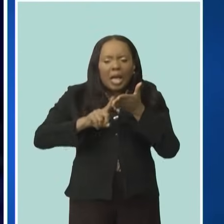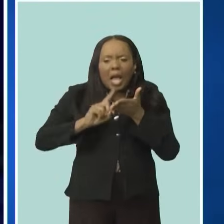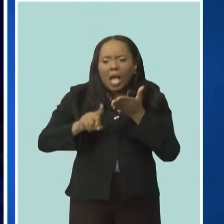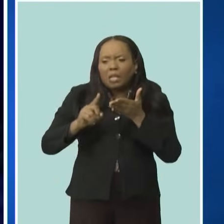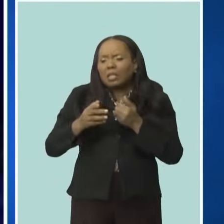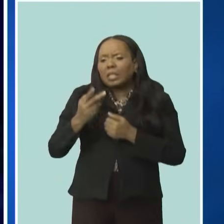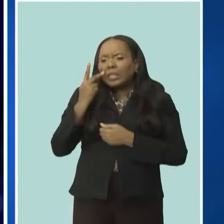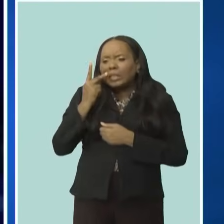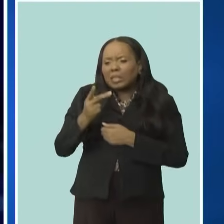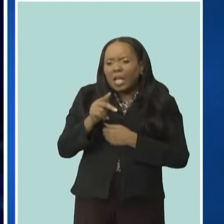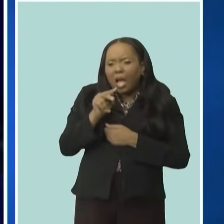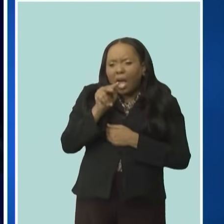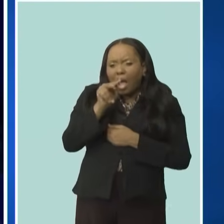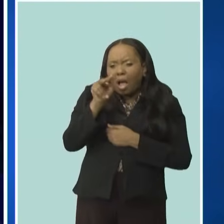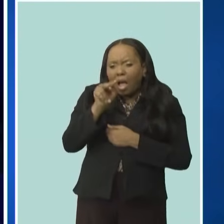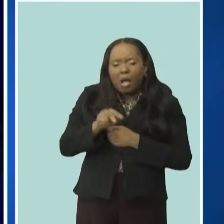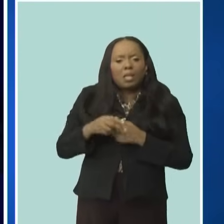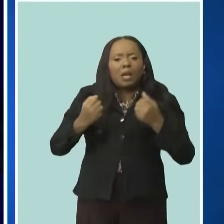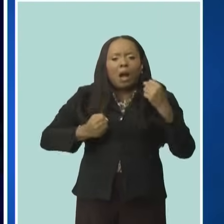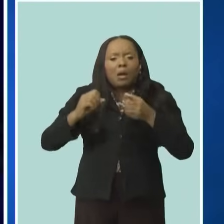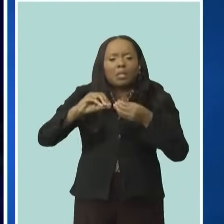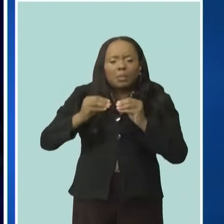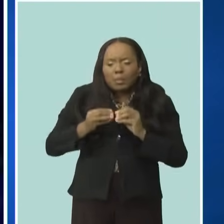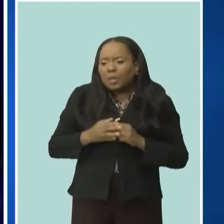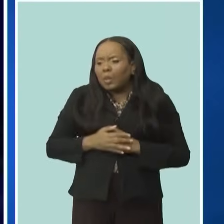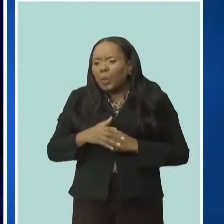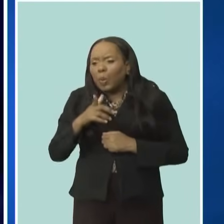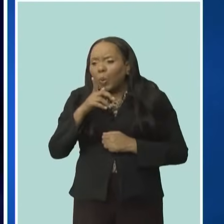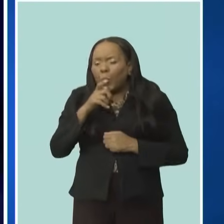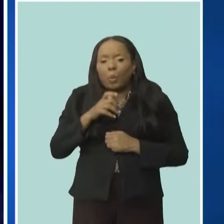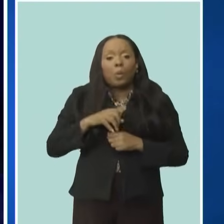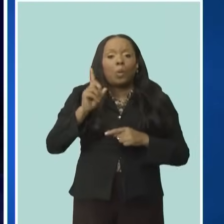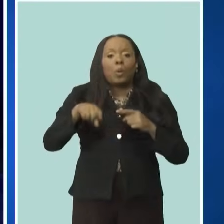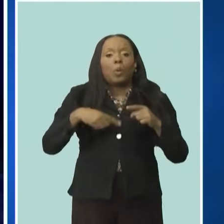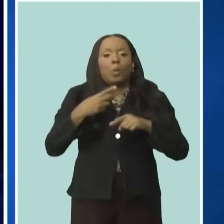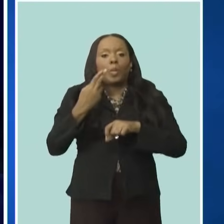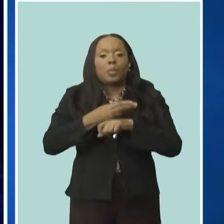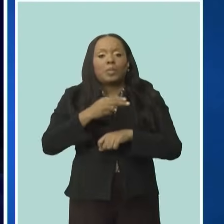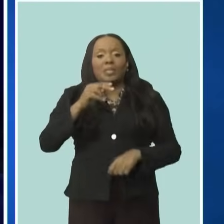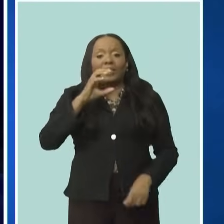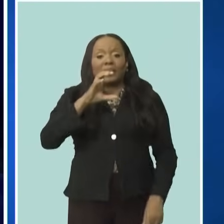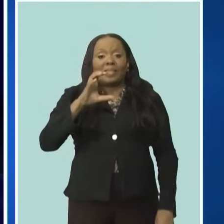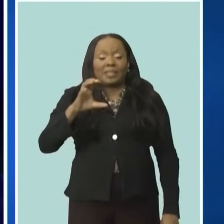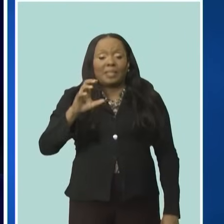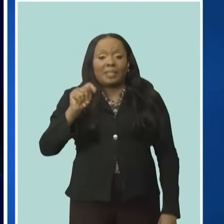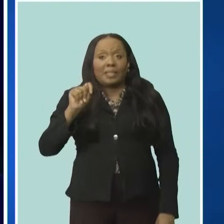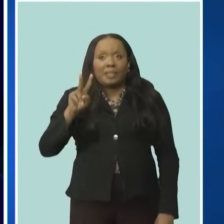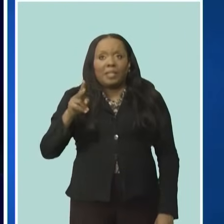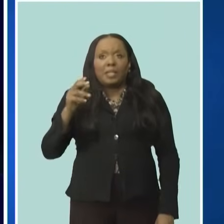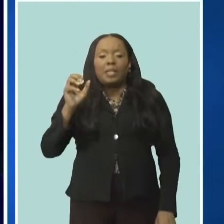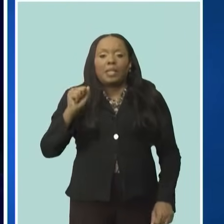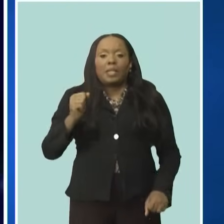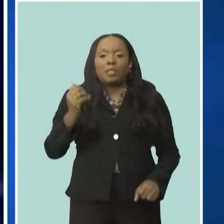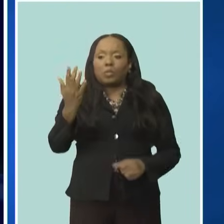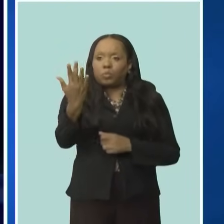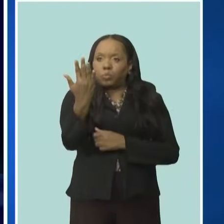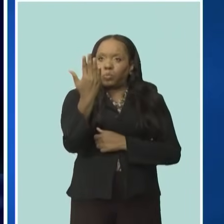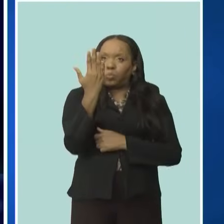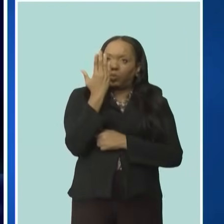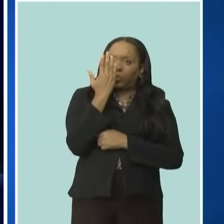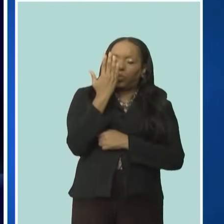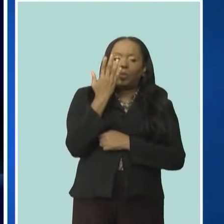exactly the car number, the people. And once they use CC cameras, they could zoom straight in and see who the person is, because most people are